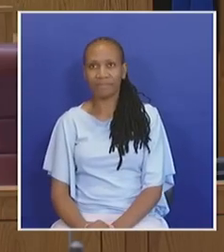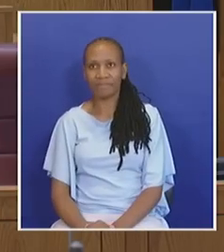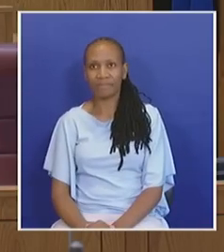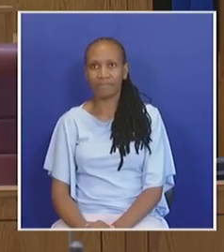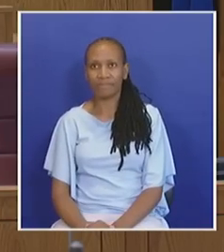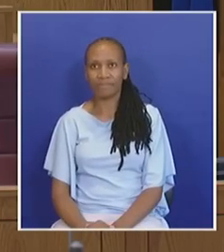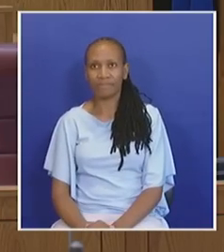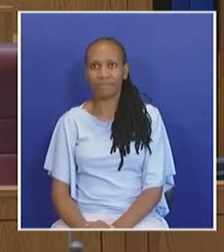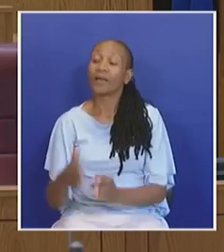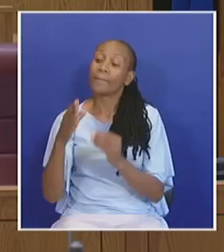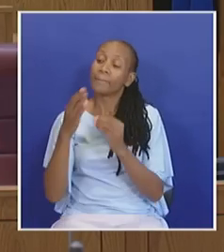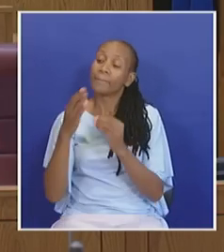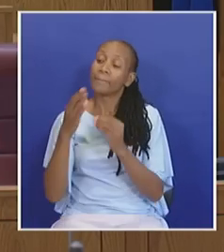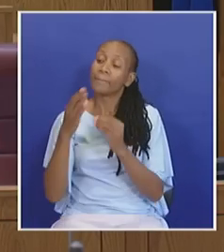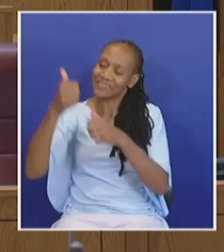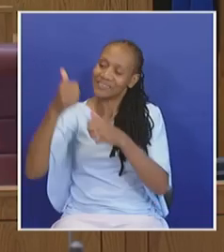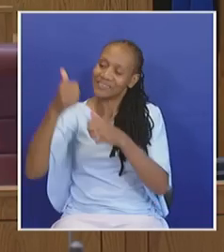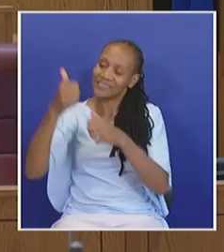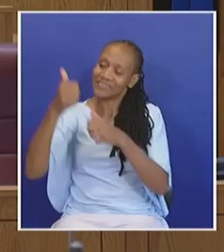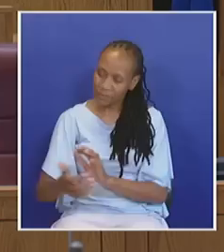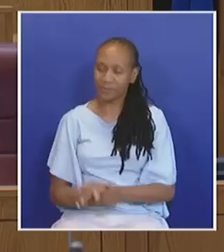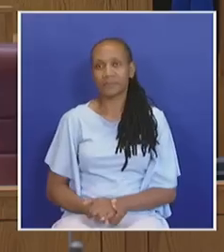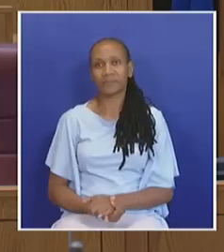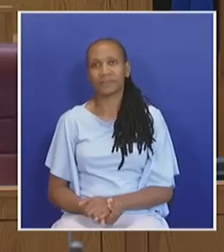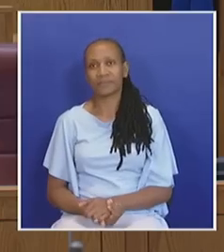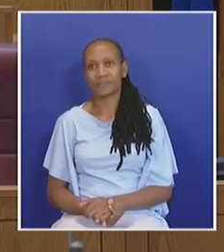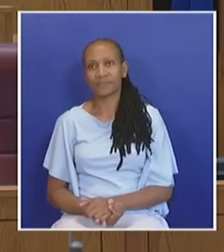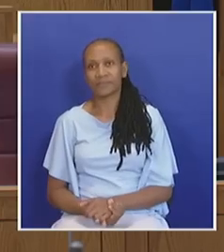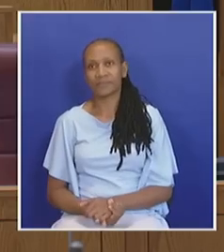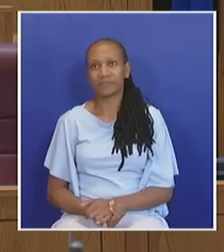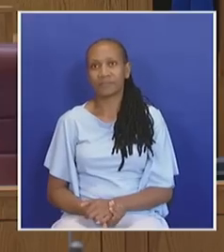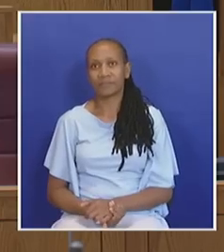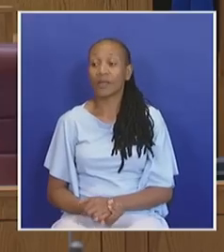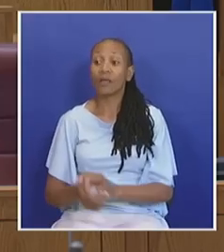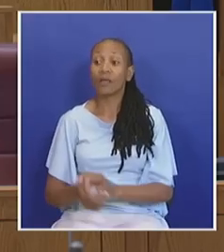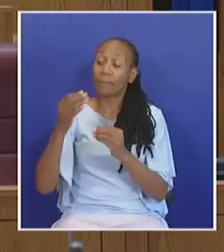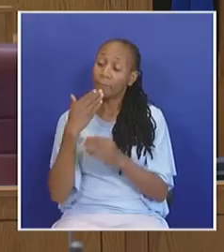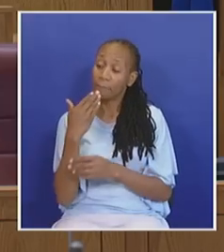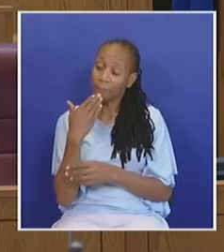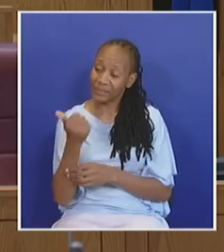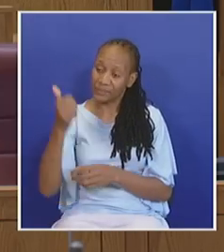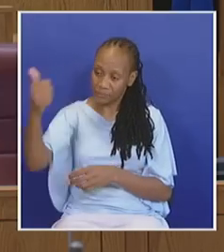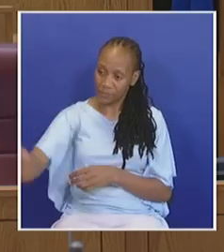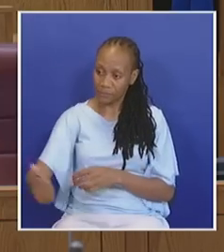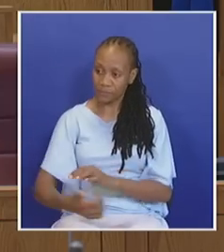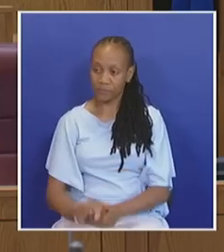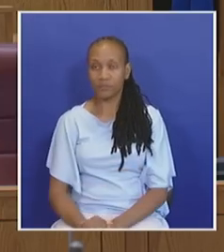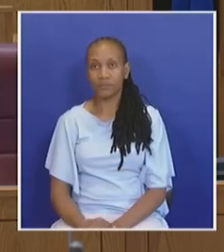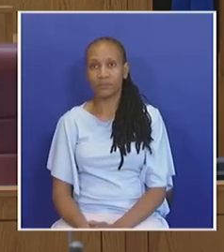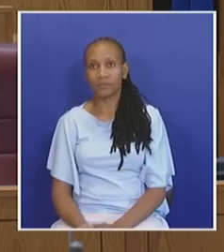I'm reminding you once more take your seat. What has been echoed by Honorable Mukwege. You are ordered to take your seat now. Thank you, Chair.